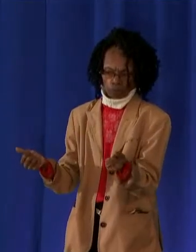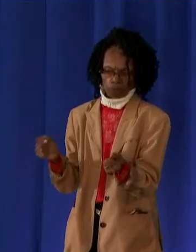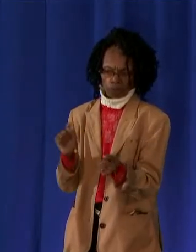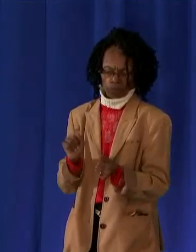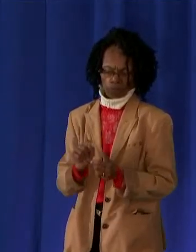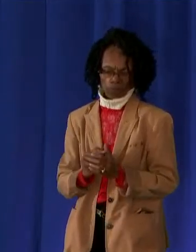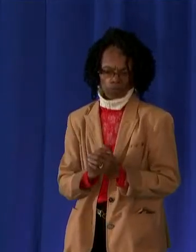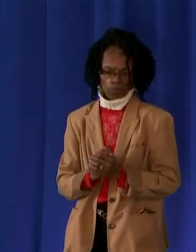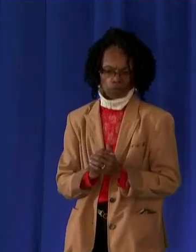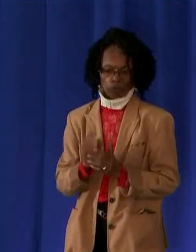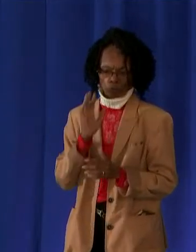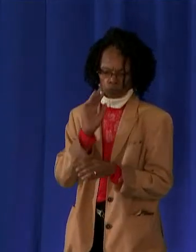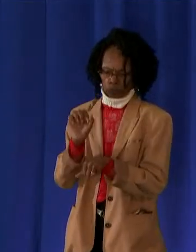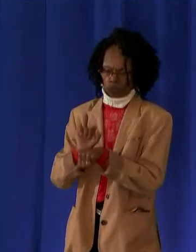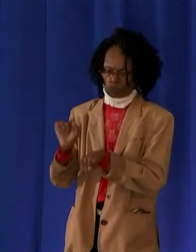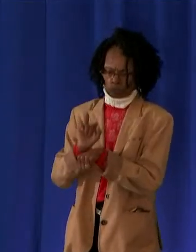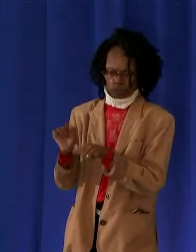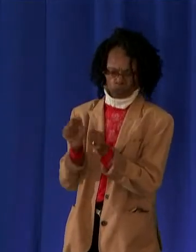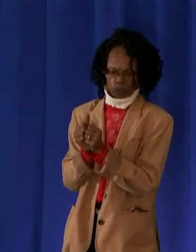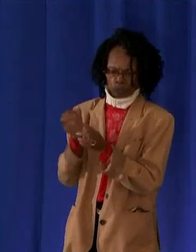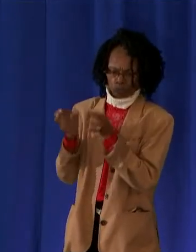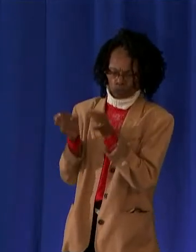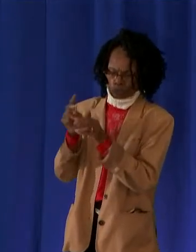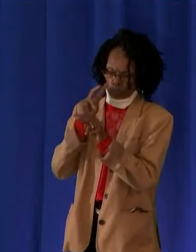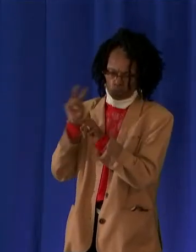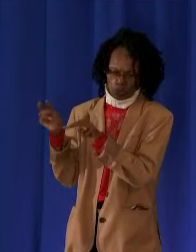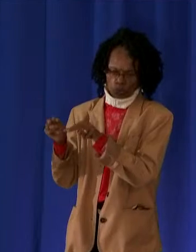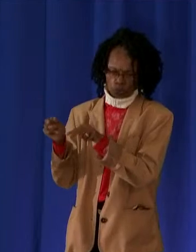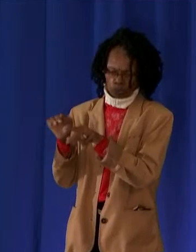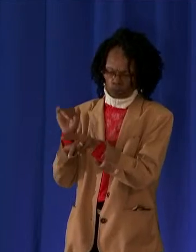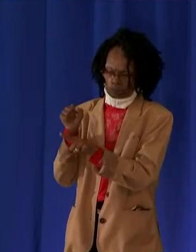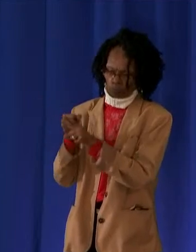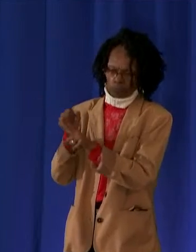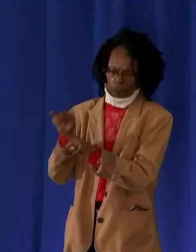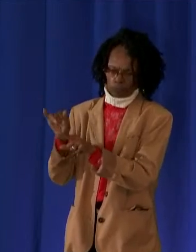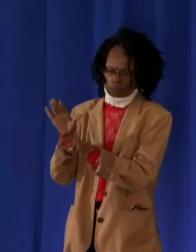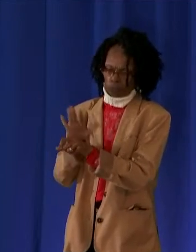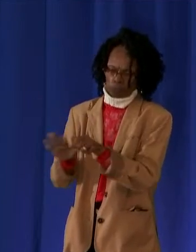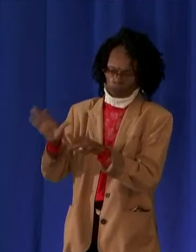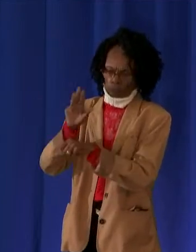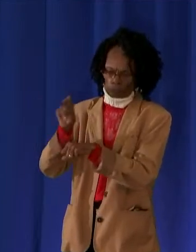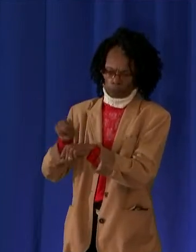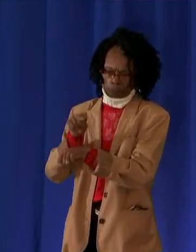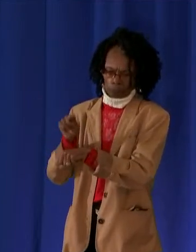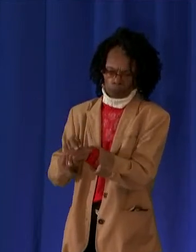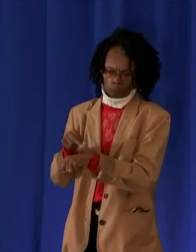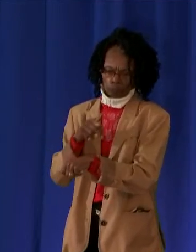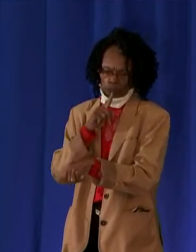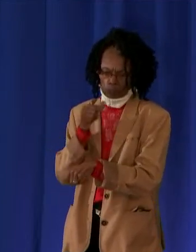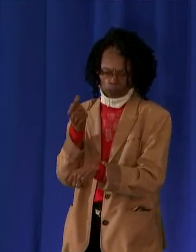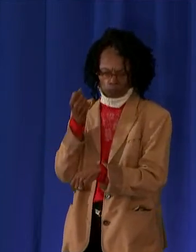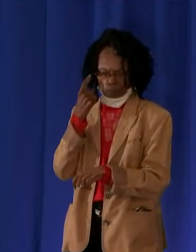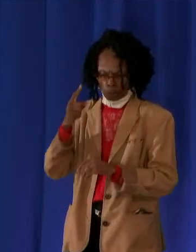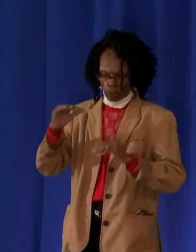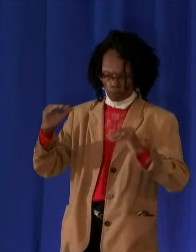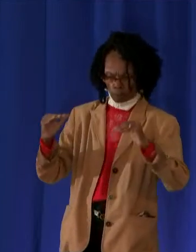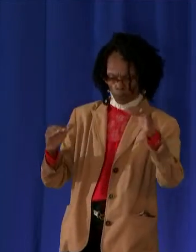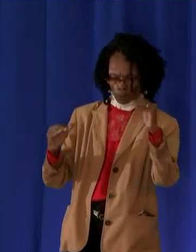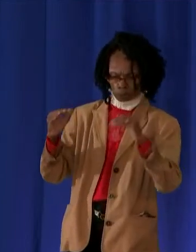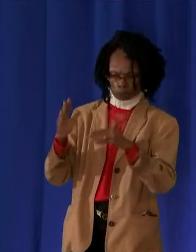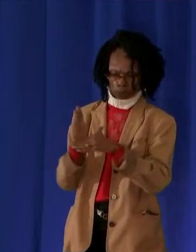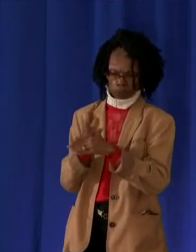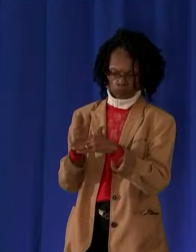been the attorneys that work on this have been watching cases nationally to have a good understanding of what the right balance is